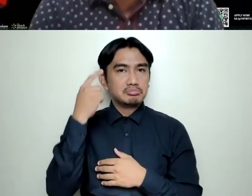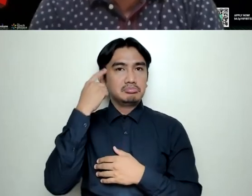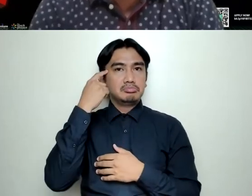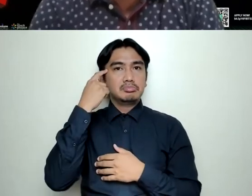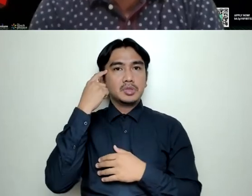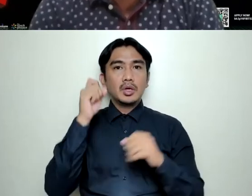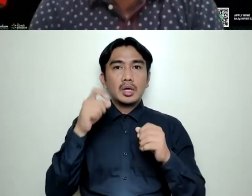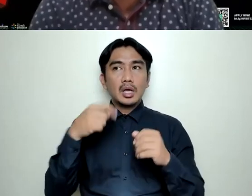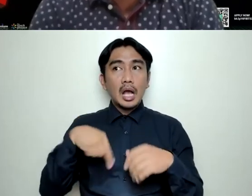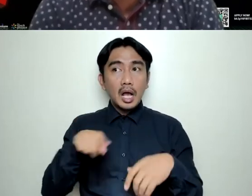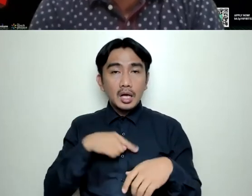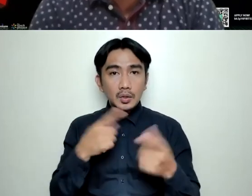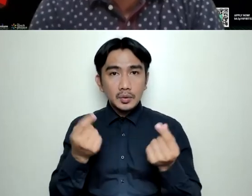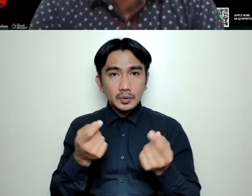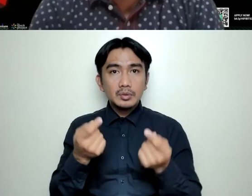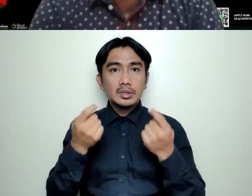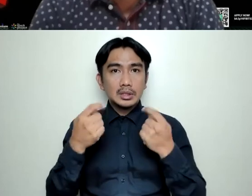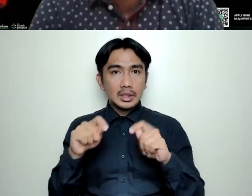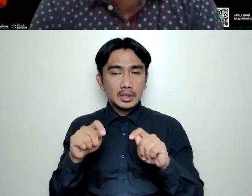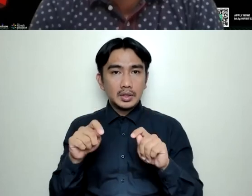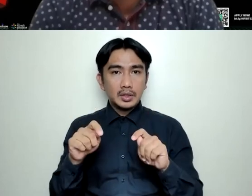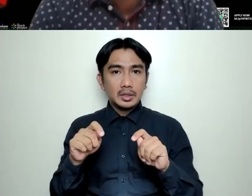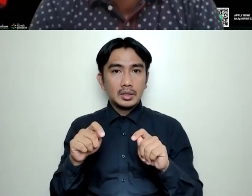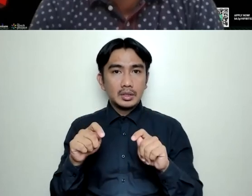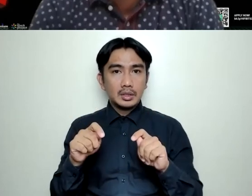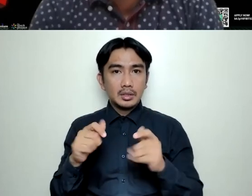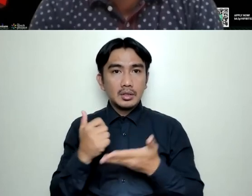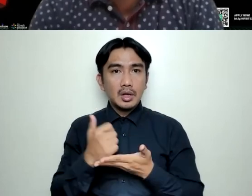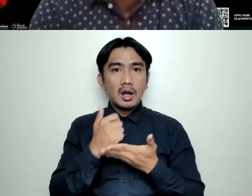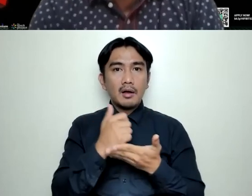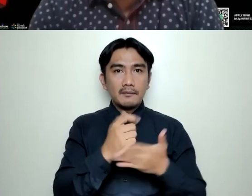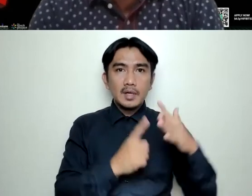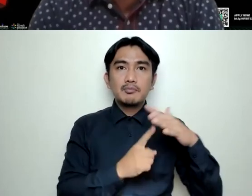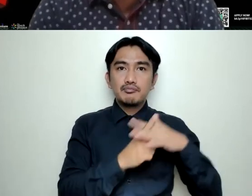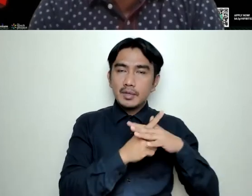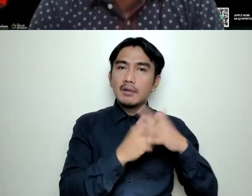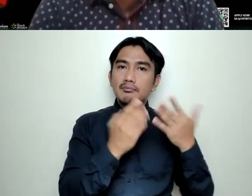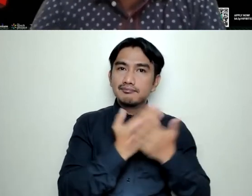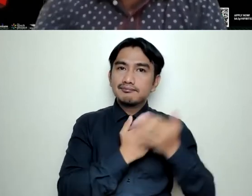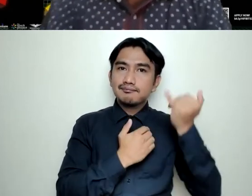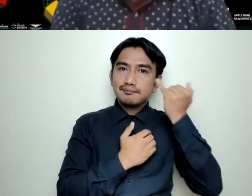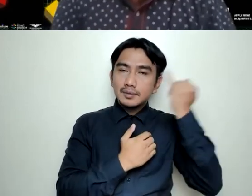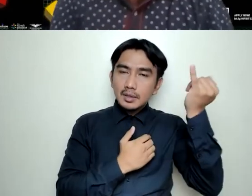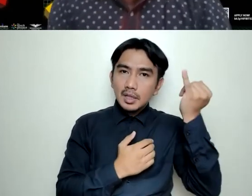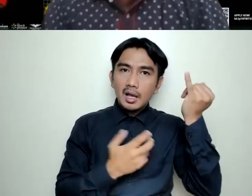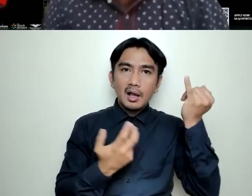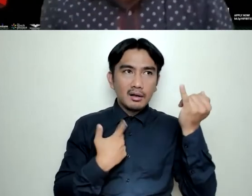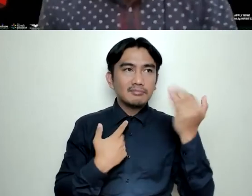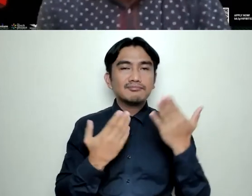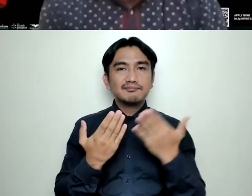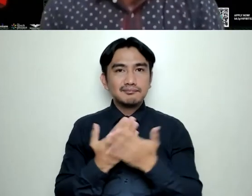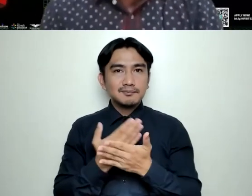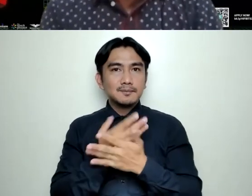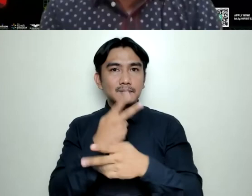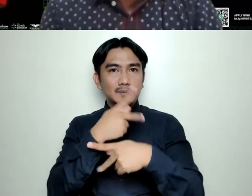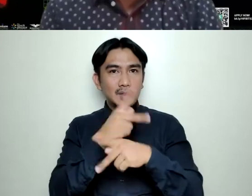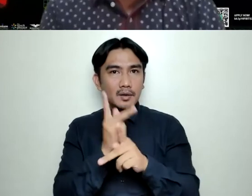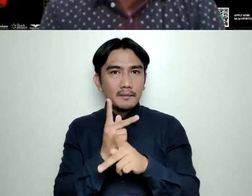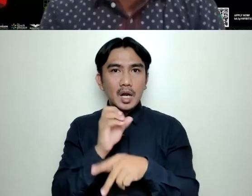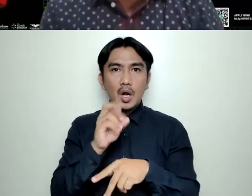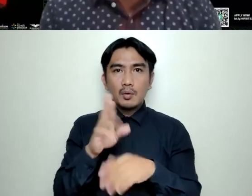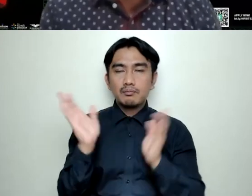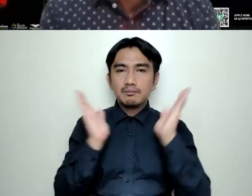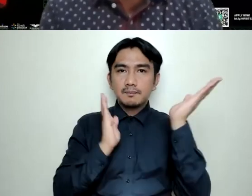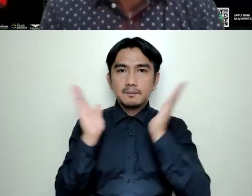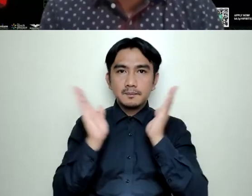we'll try to make it into something more than an idea. Make it into something that's a product or a service that you can make